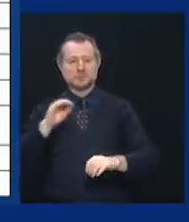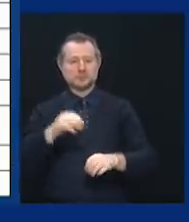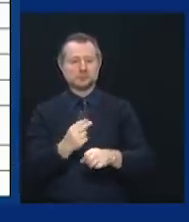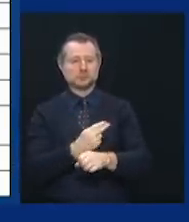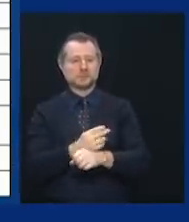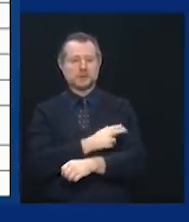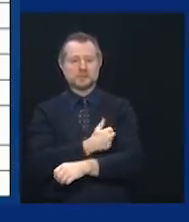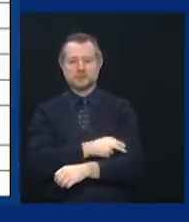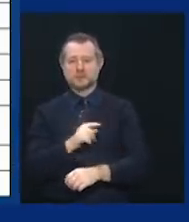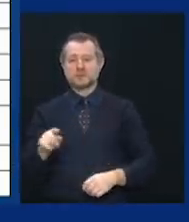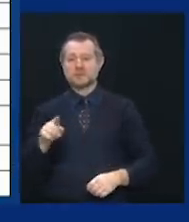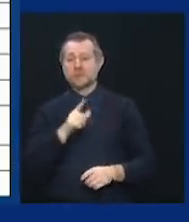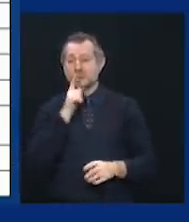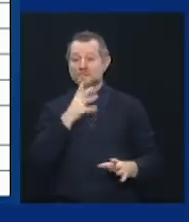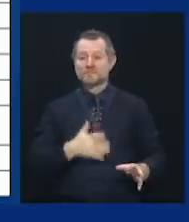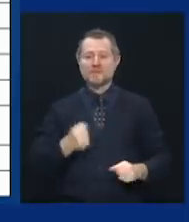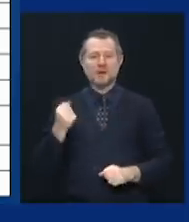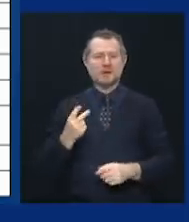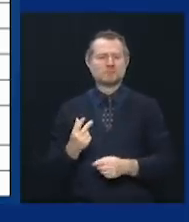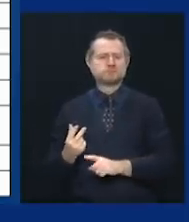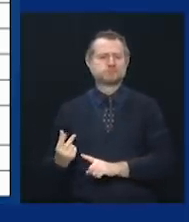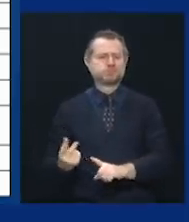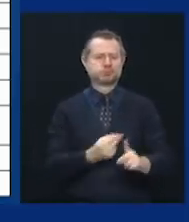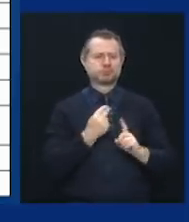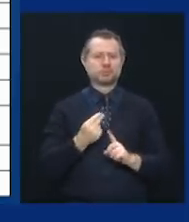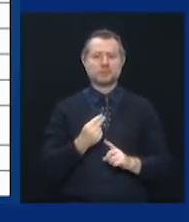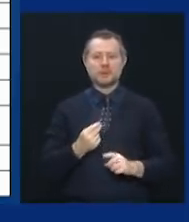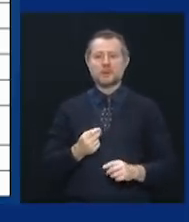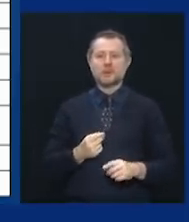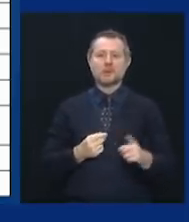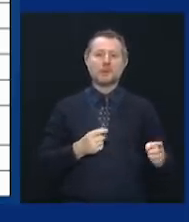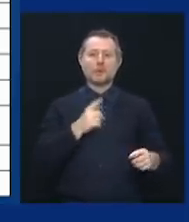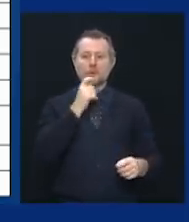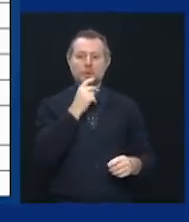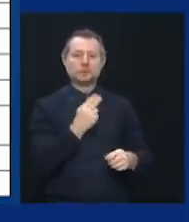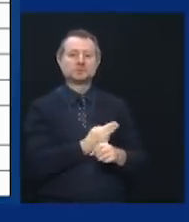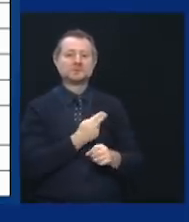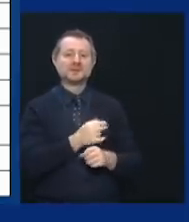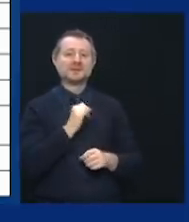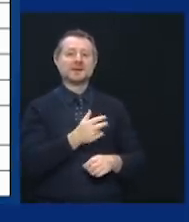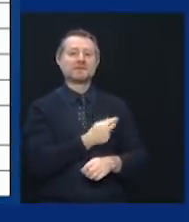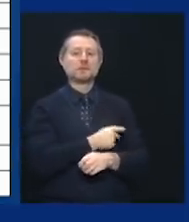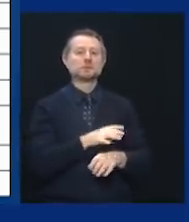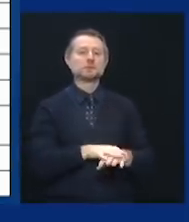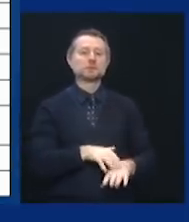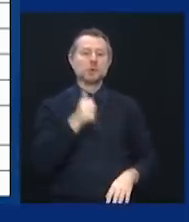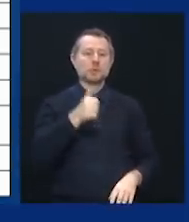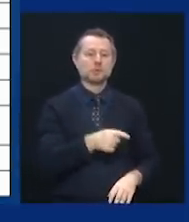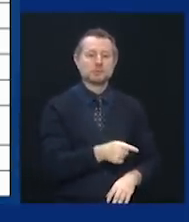and those who have used the existing allocation the slowest.